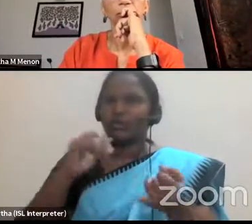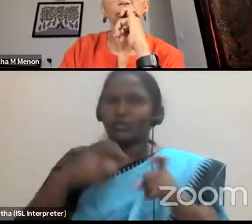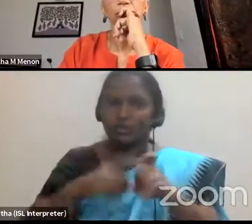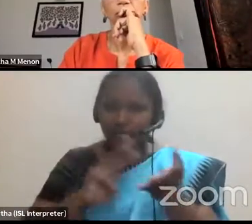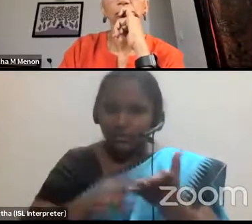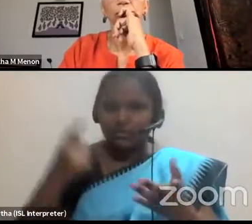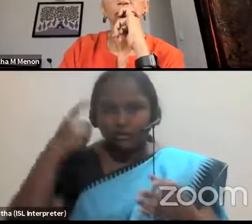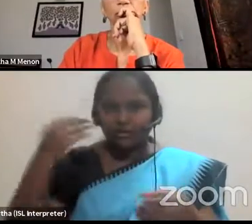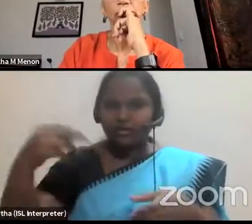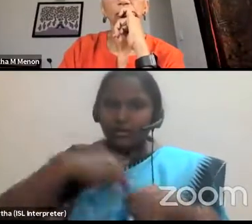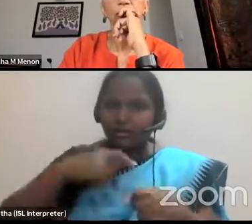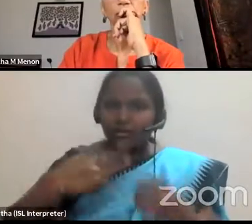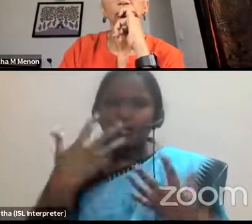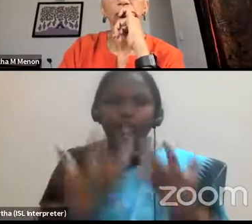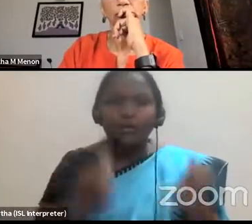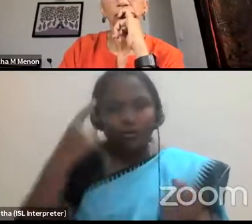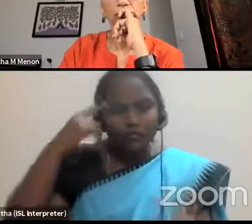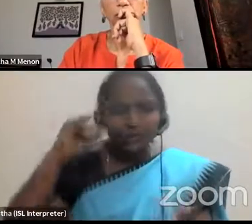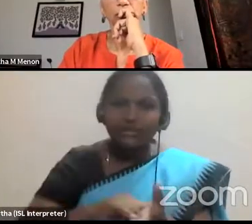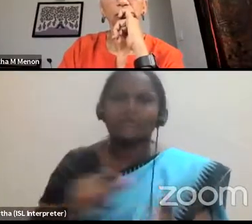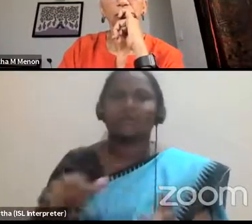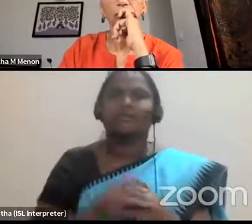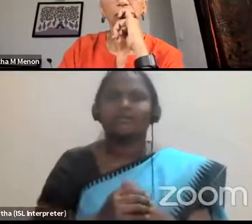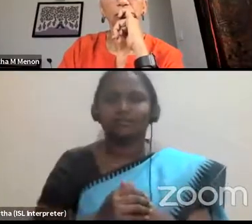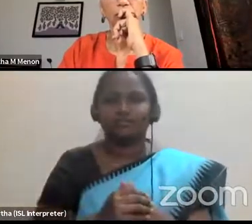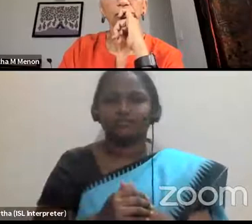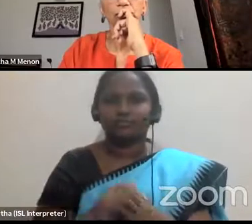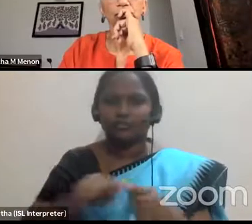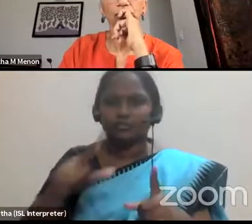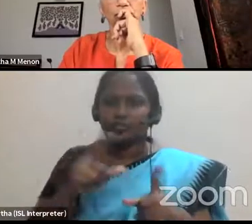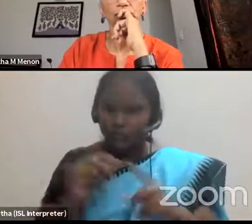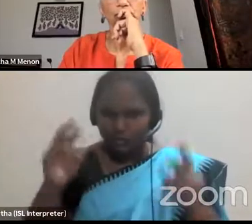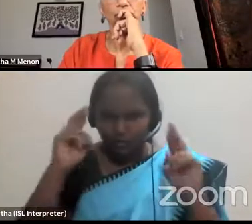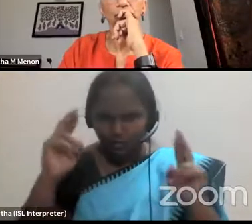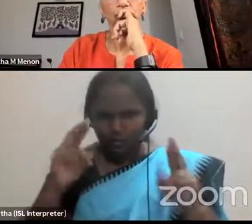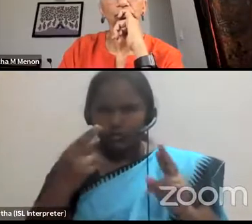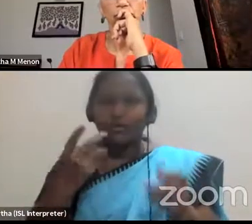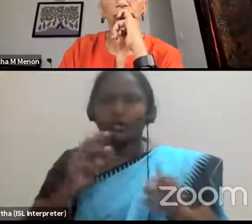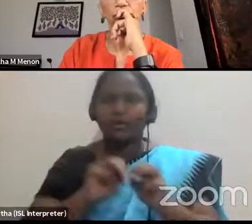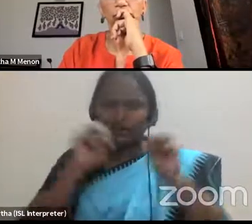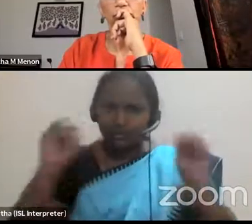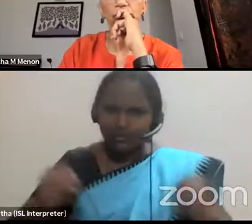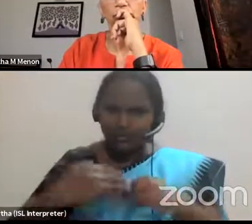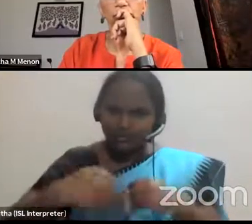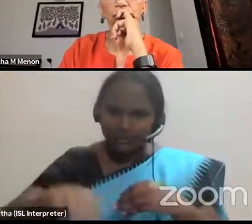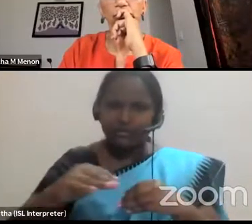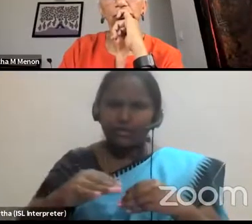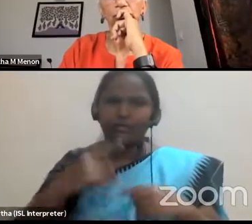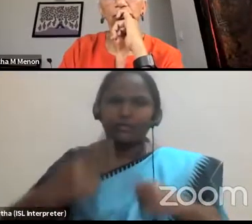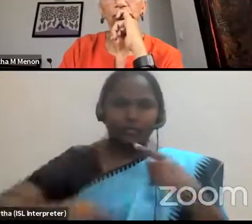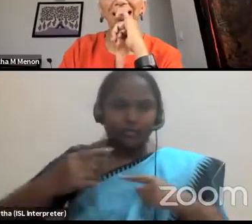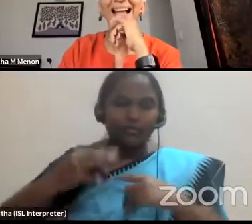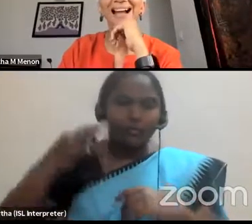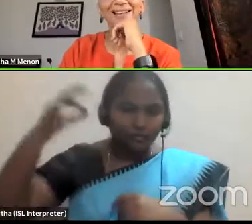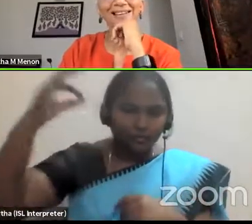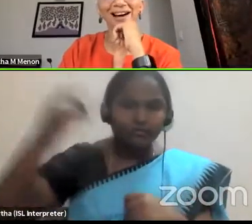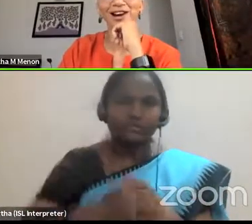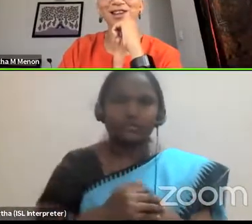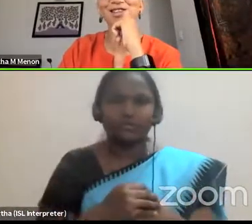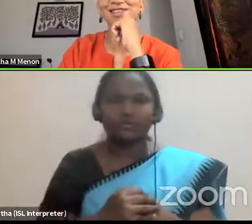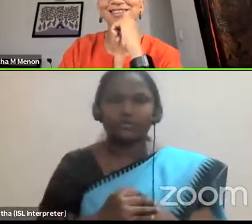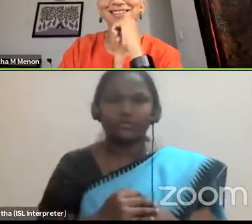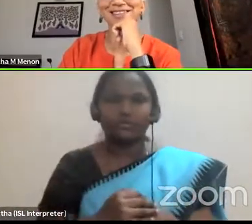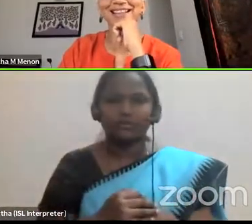become members, and they're buying it for them. So we do hope that museum going is going to become a regular feature.